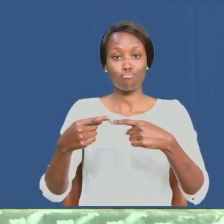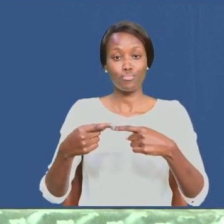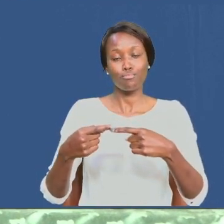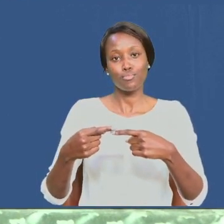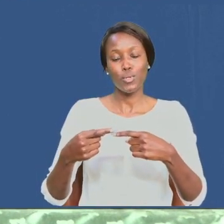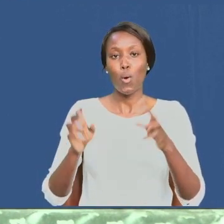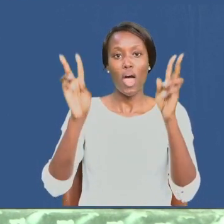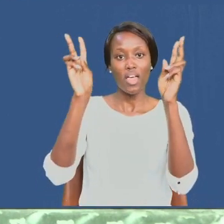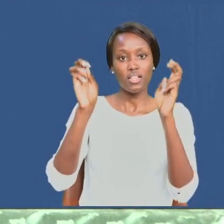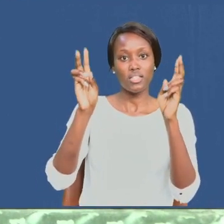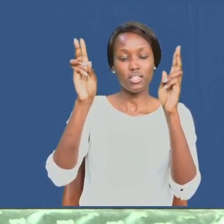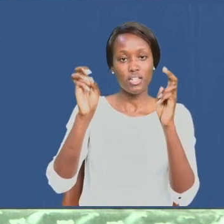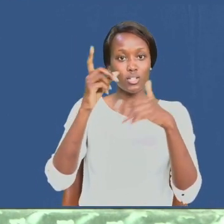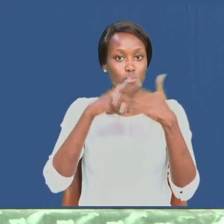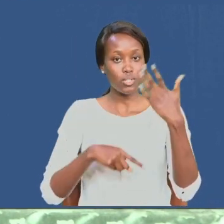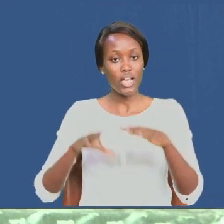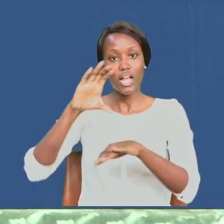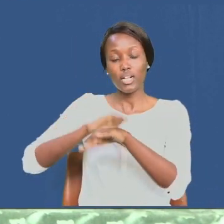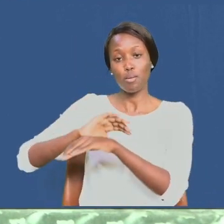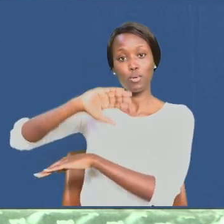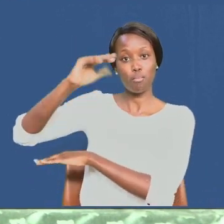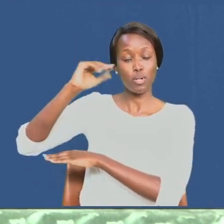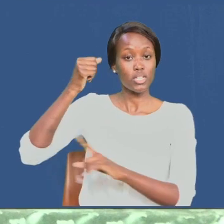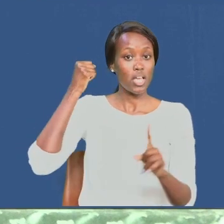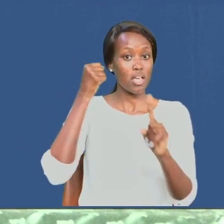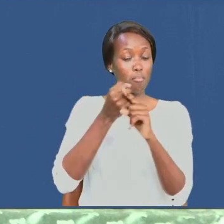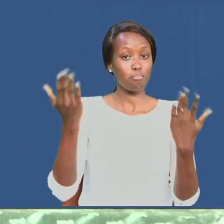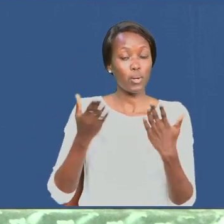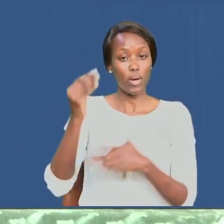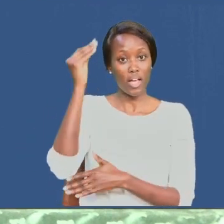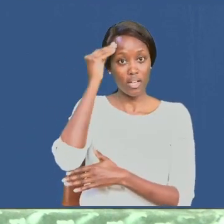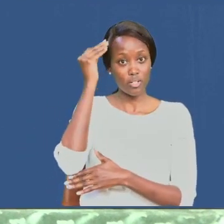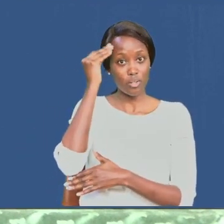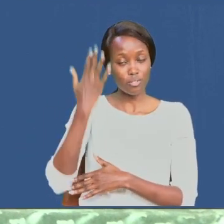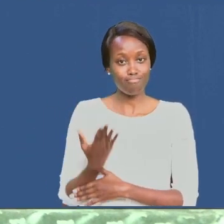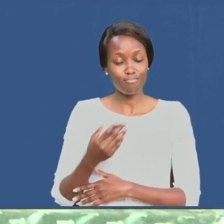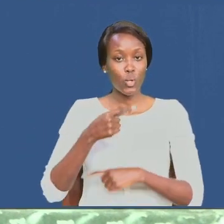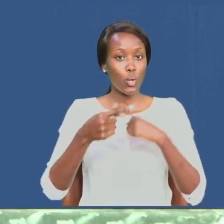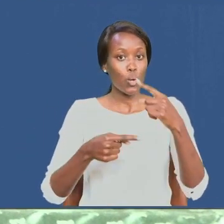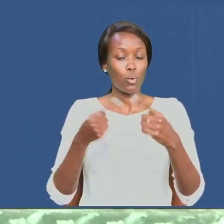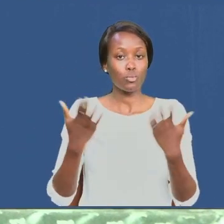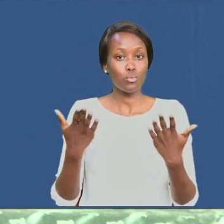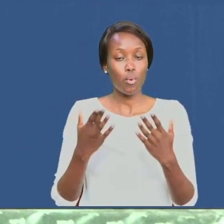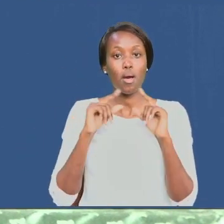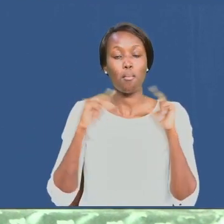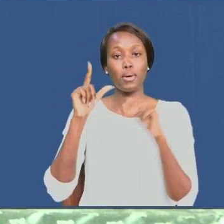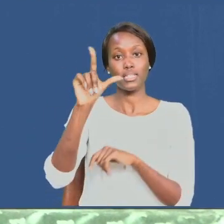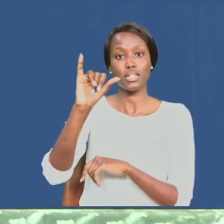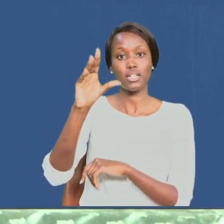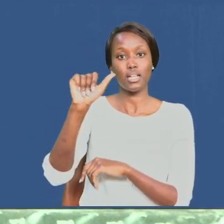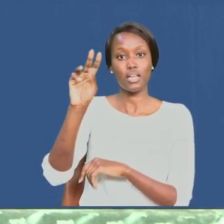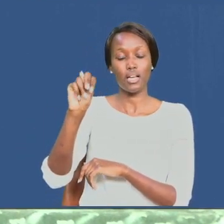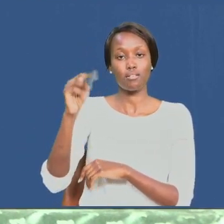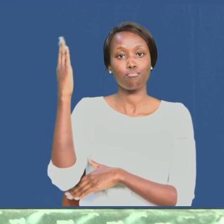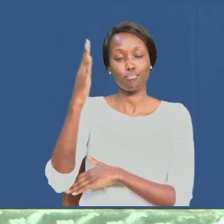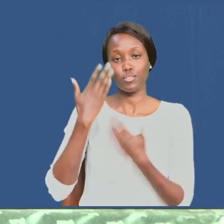our series, Claiming Our Mountain, Influence on Education. We continue where Reverend Lillian